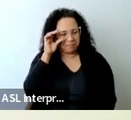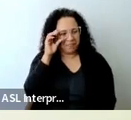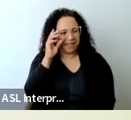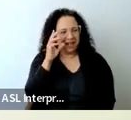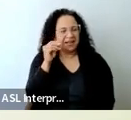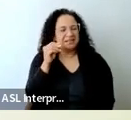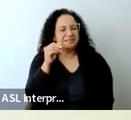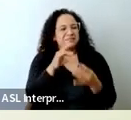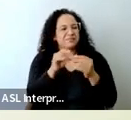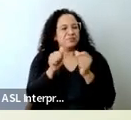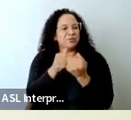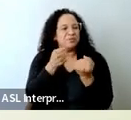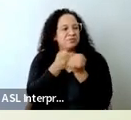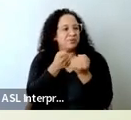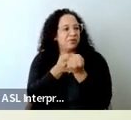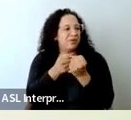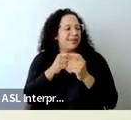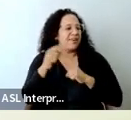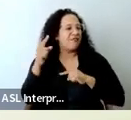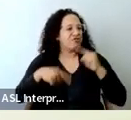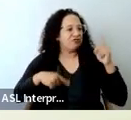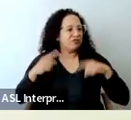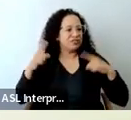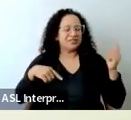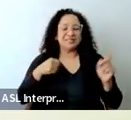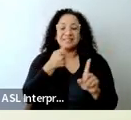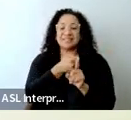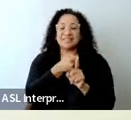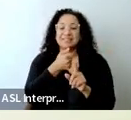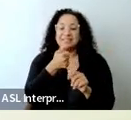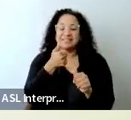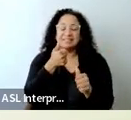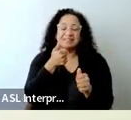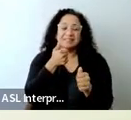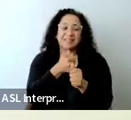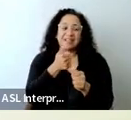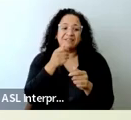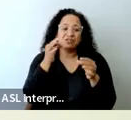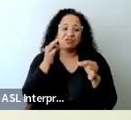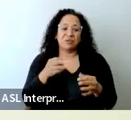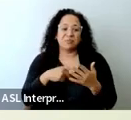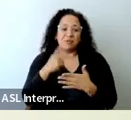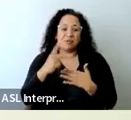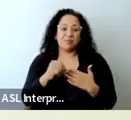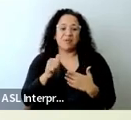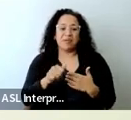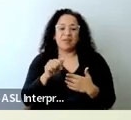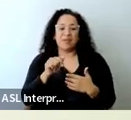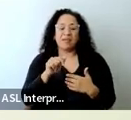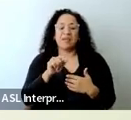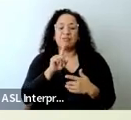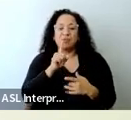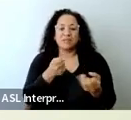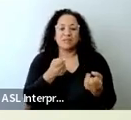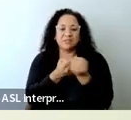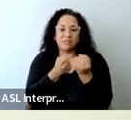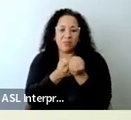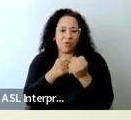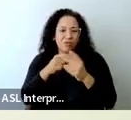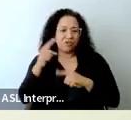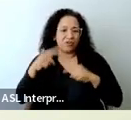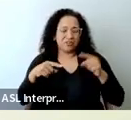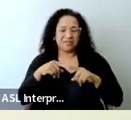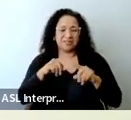In terms of supporting diversity, the self-determination program can really support diversity in a couple of different